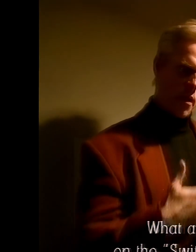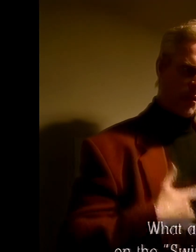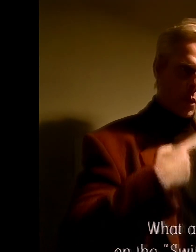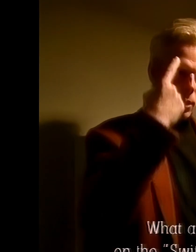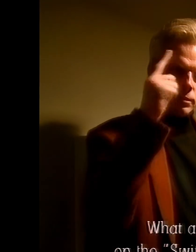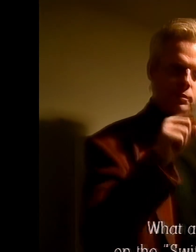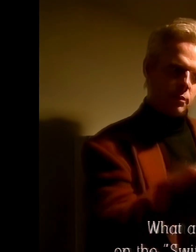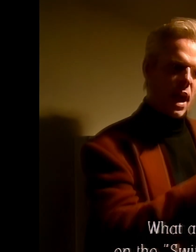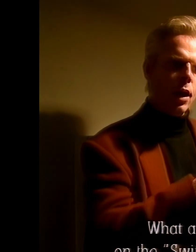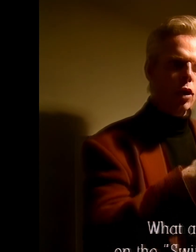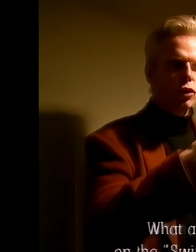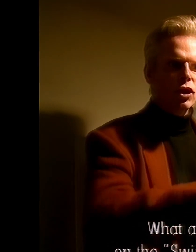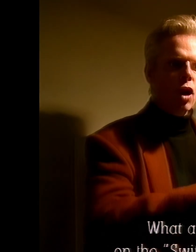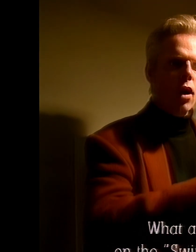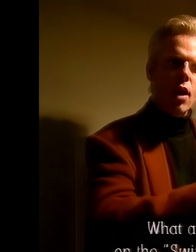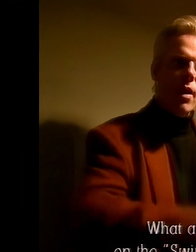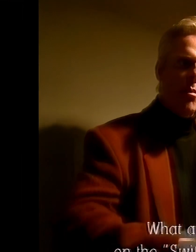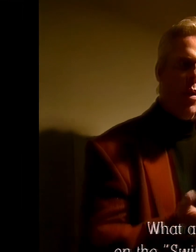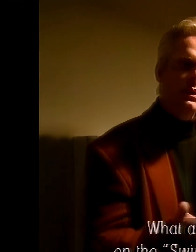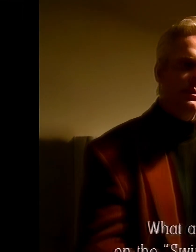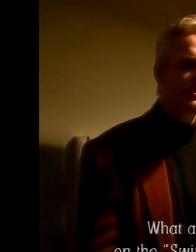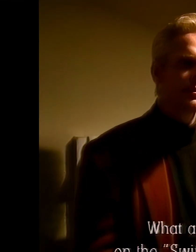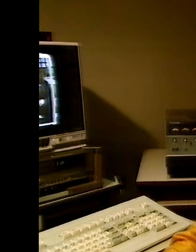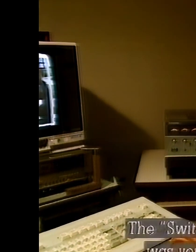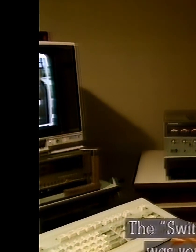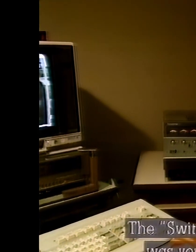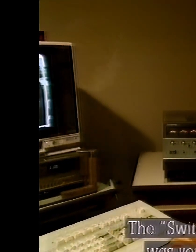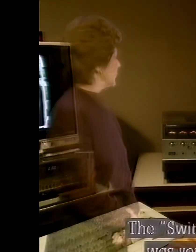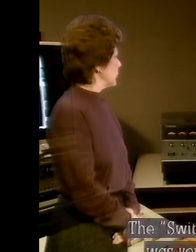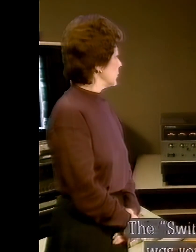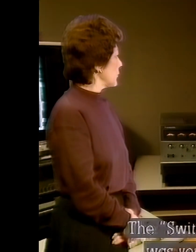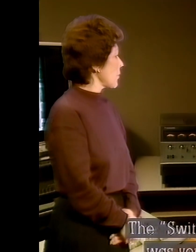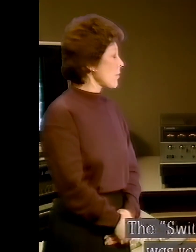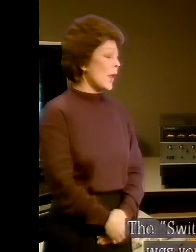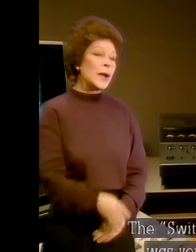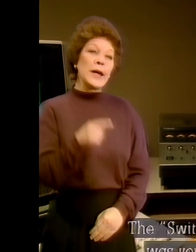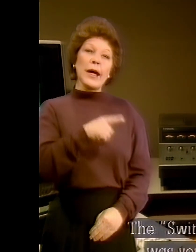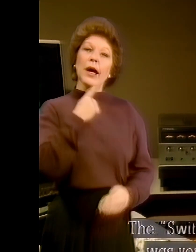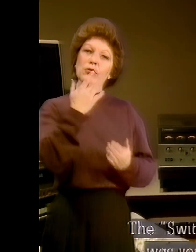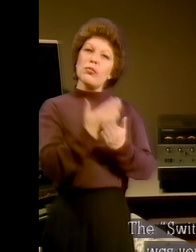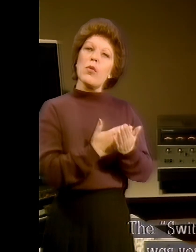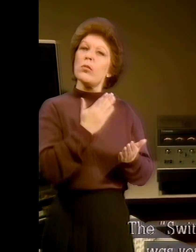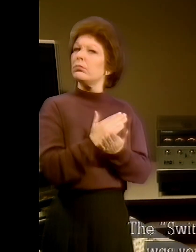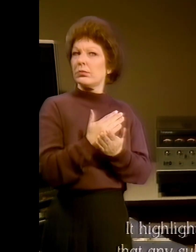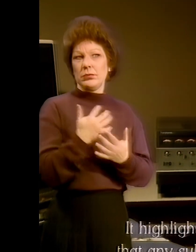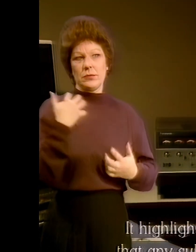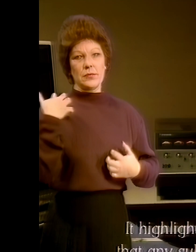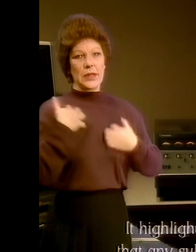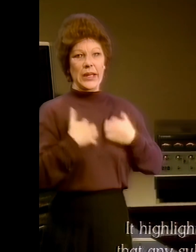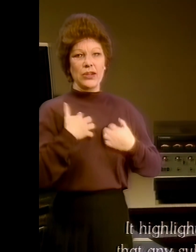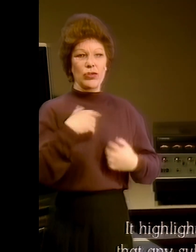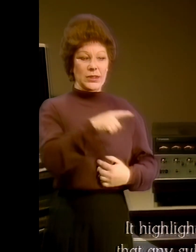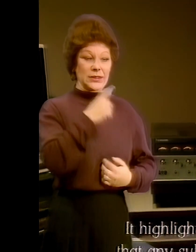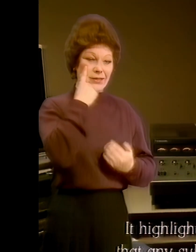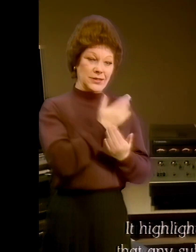Can you tell me what your views are on the Switched On report? The Switched On report was very interesting. It highlighted